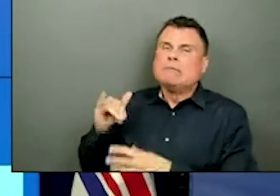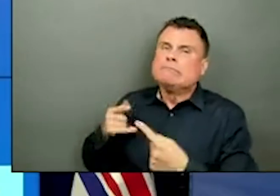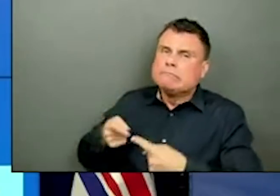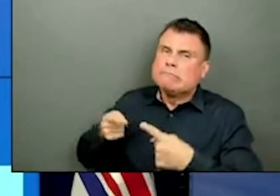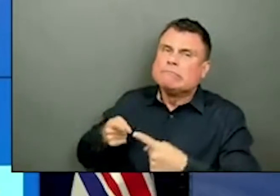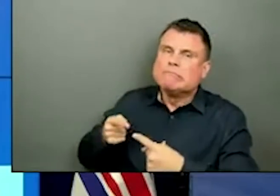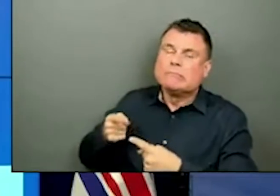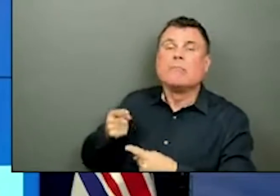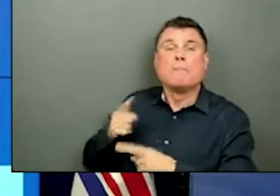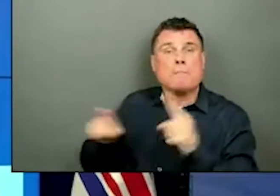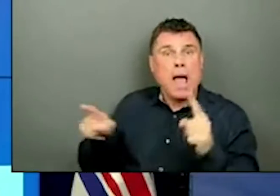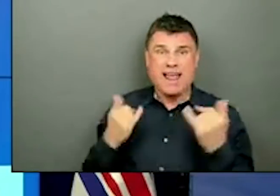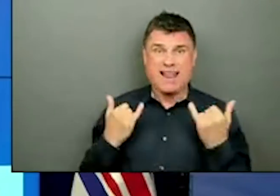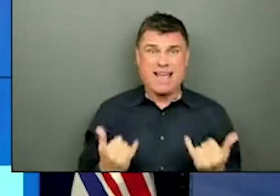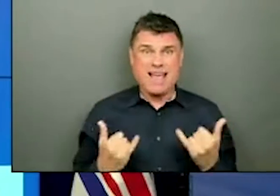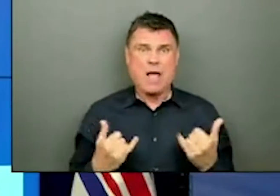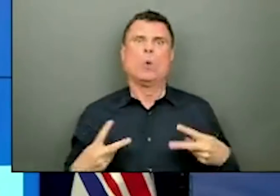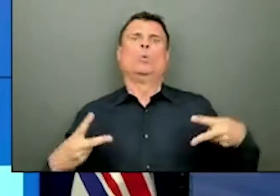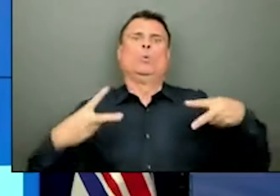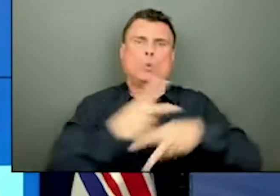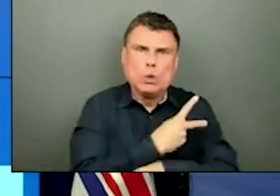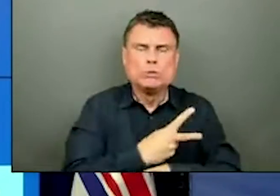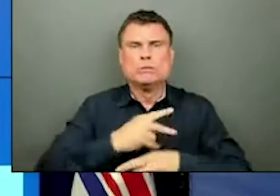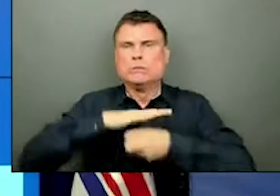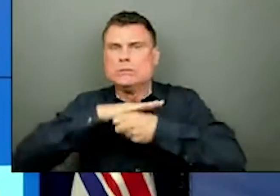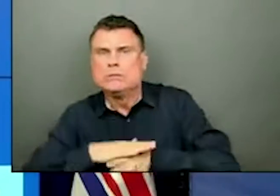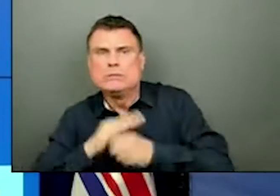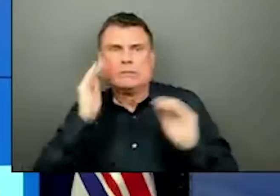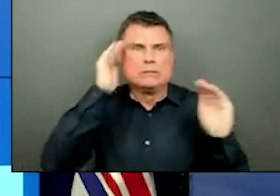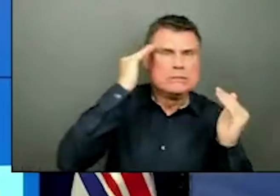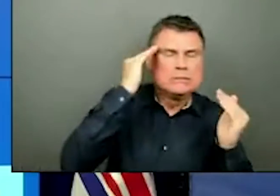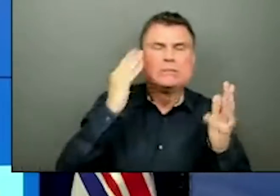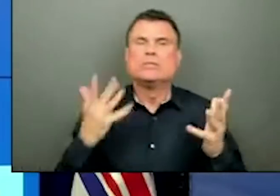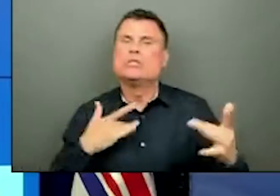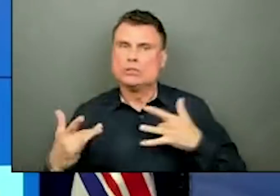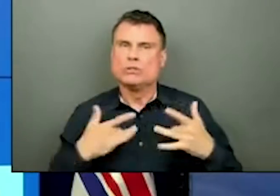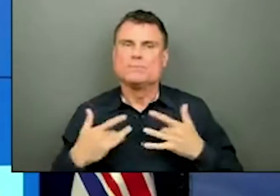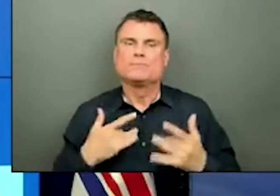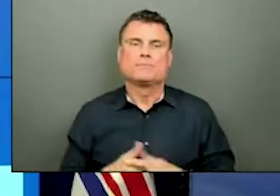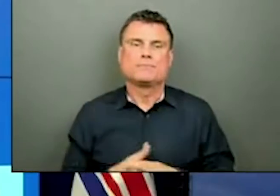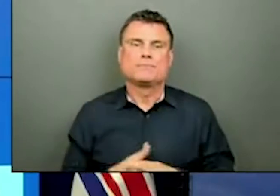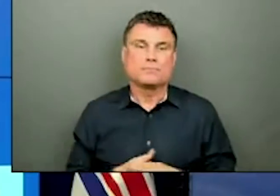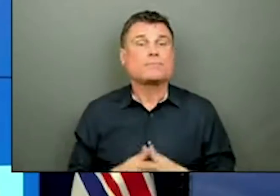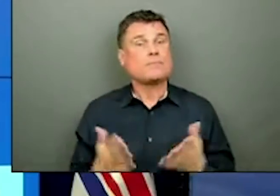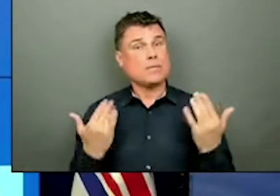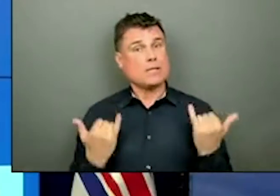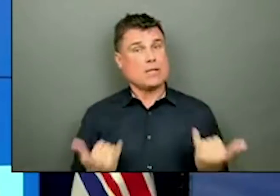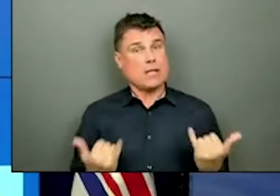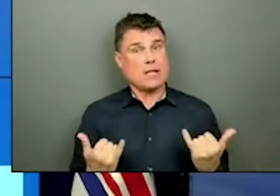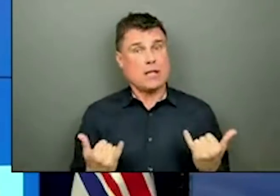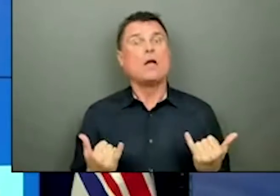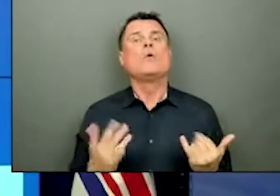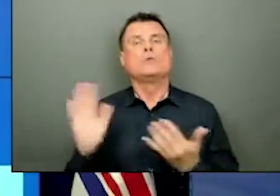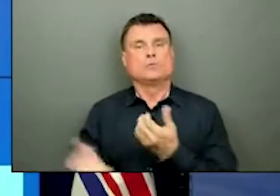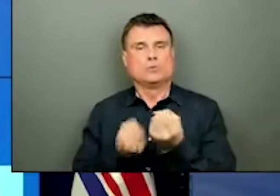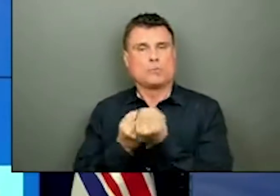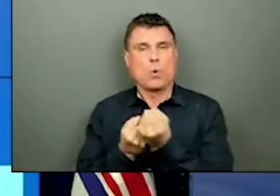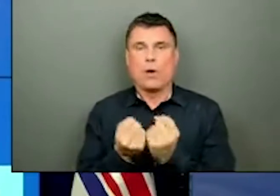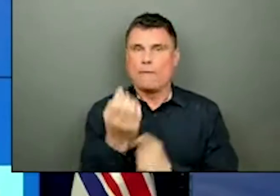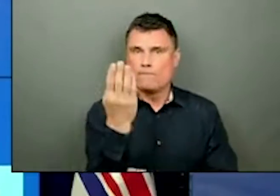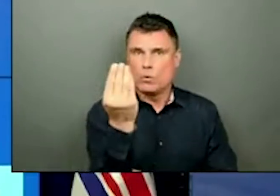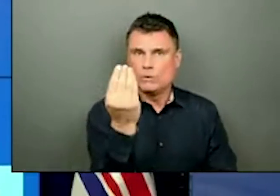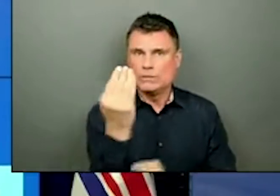facing during this challenging time. And that is why today, to support 14,000 businesses that have